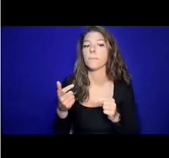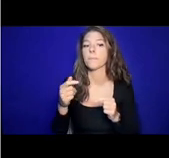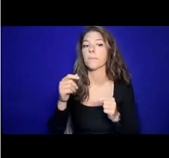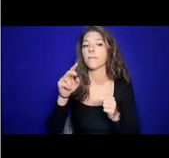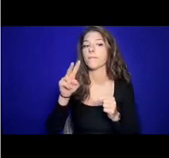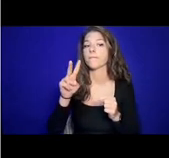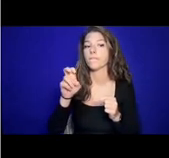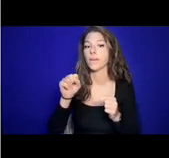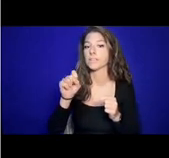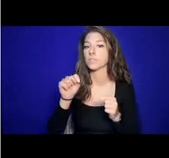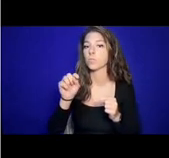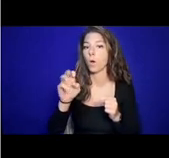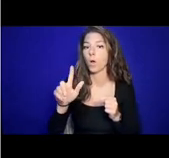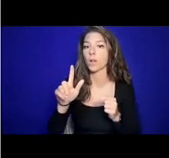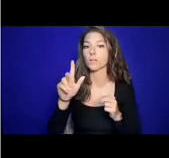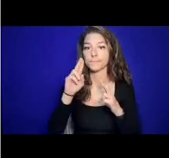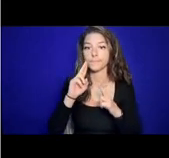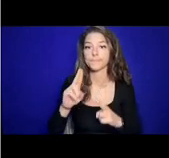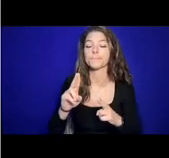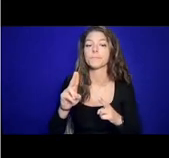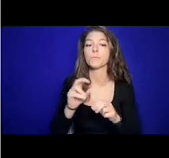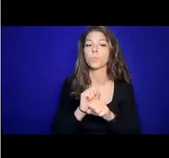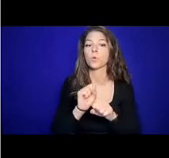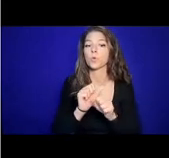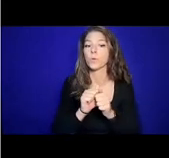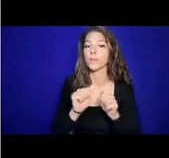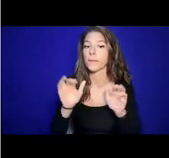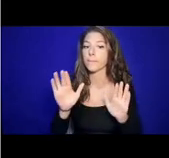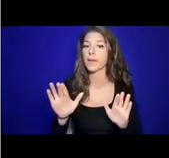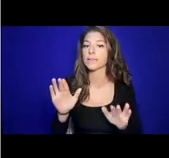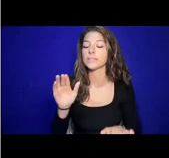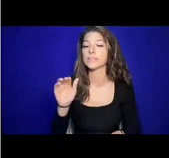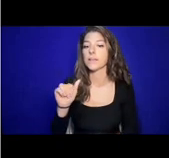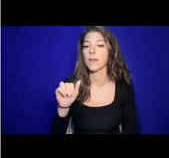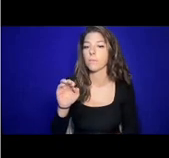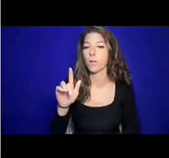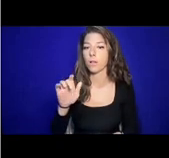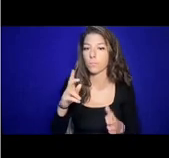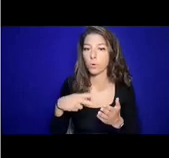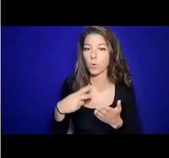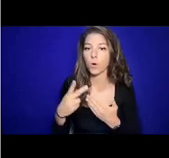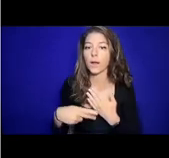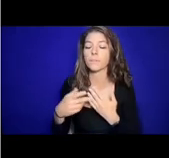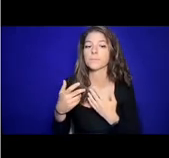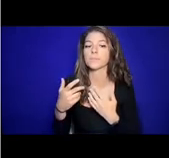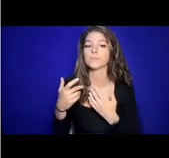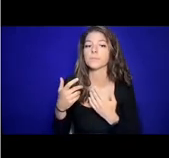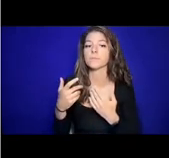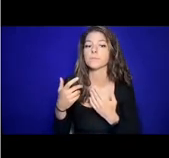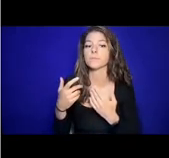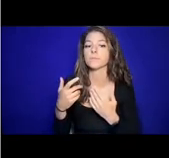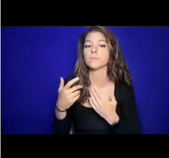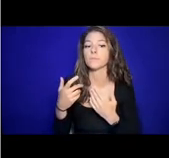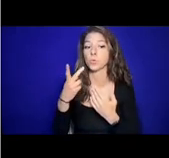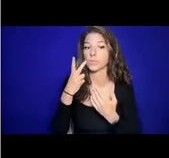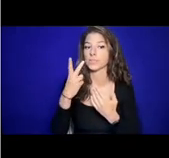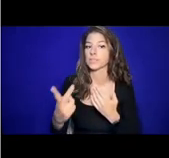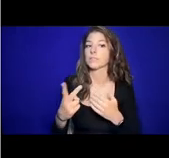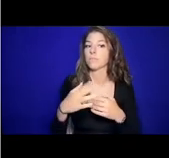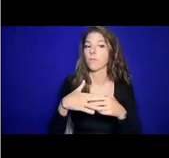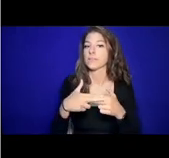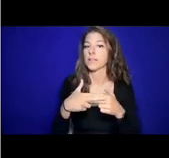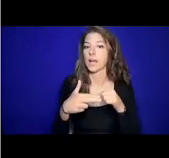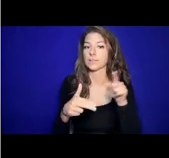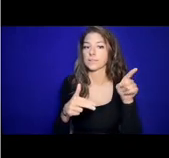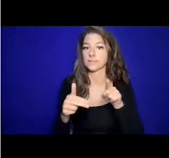Vestwell's honored to be able to work with some incredible ABLE programs. You can see those on the slides